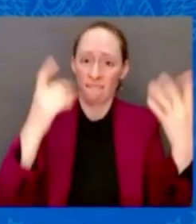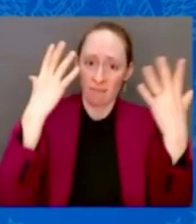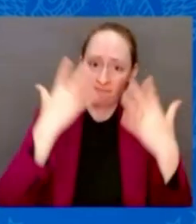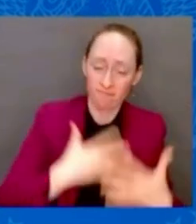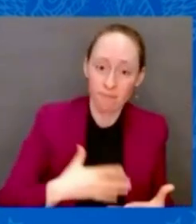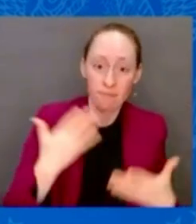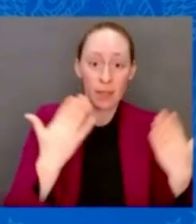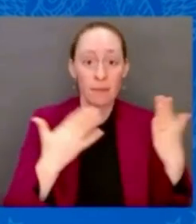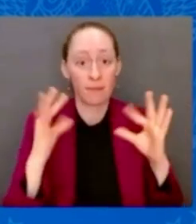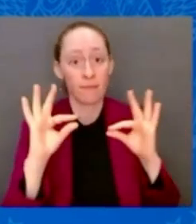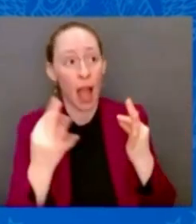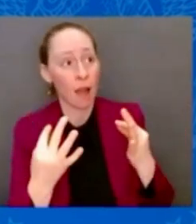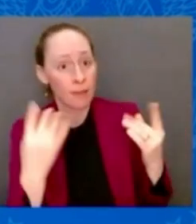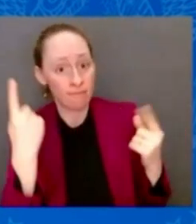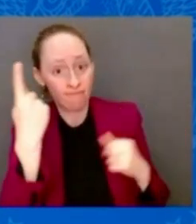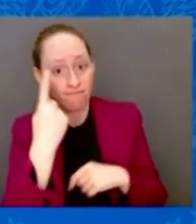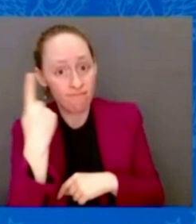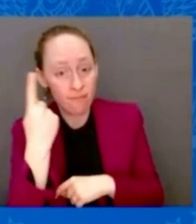They wonder not just